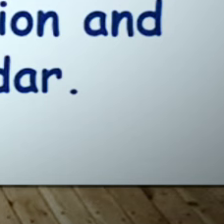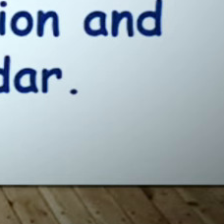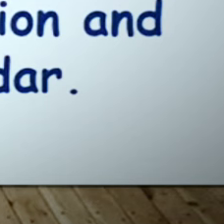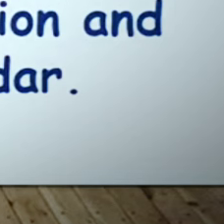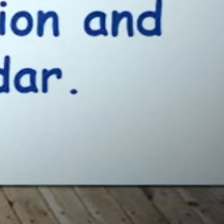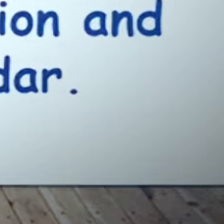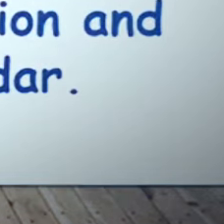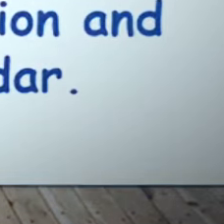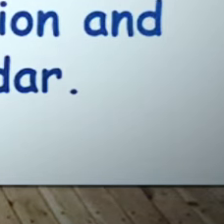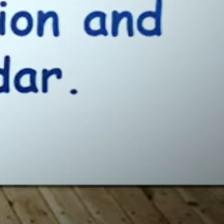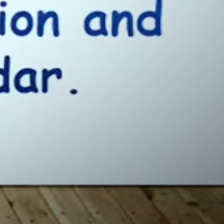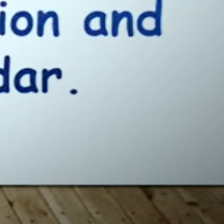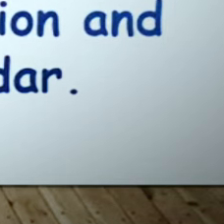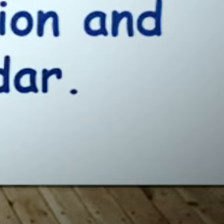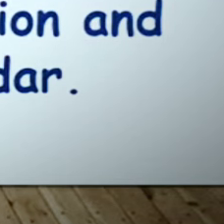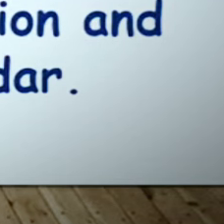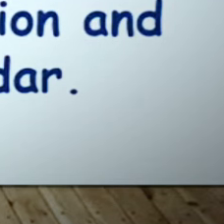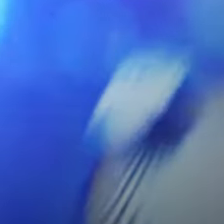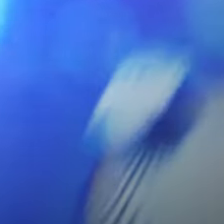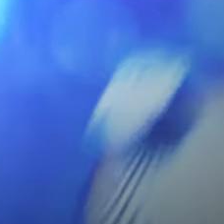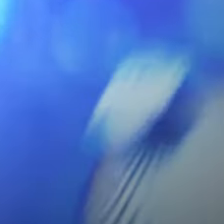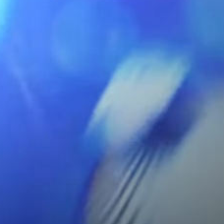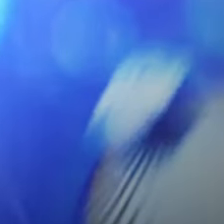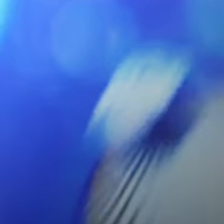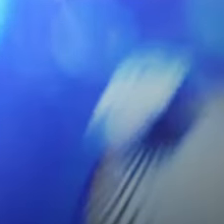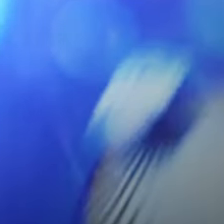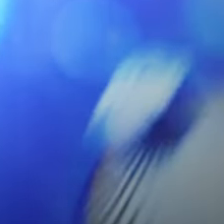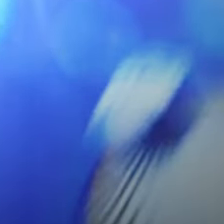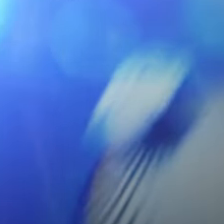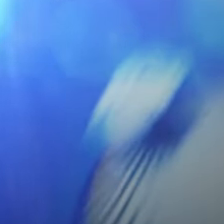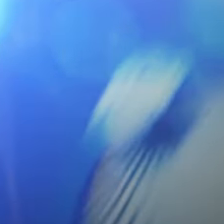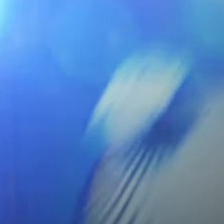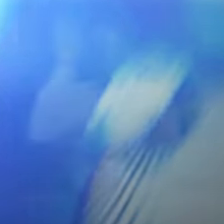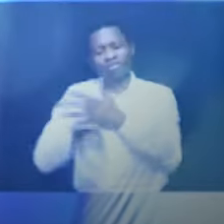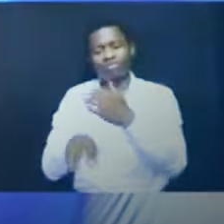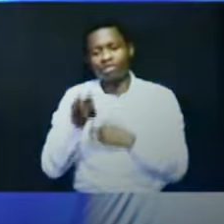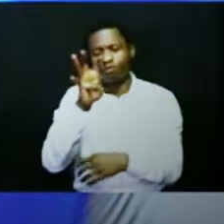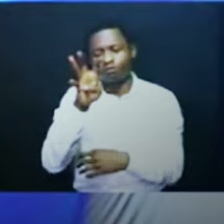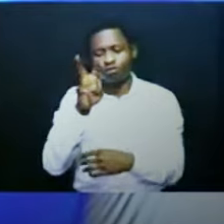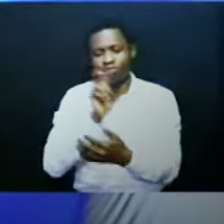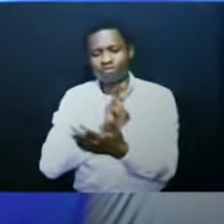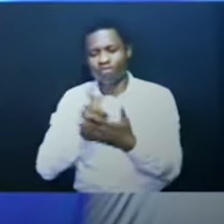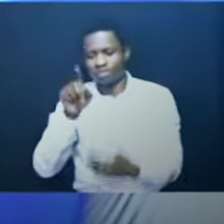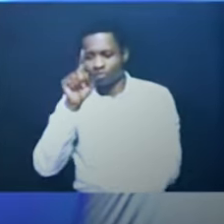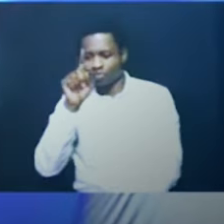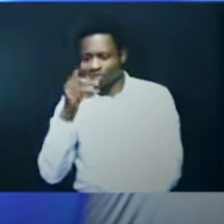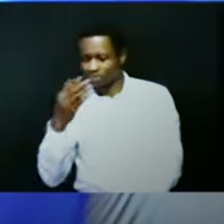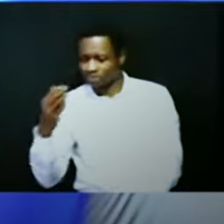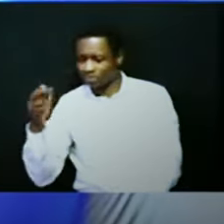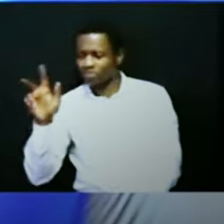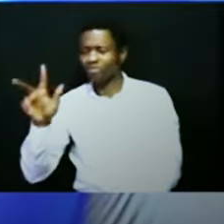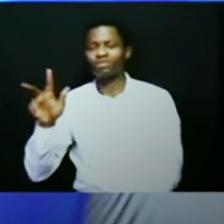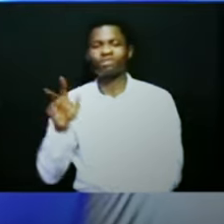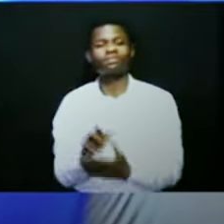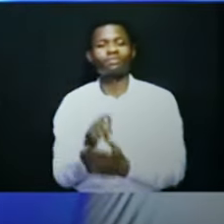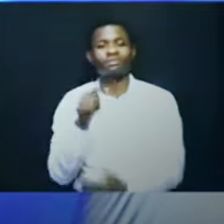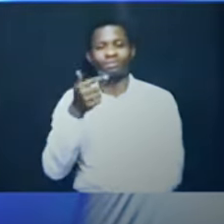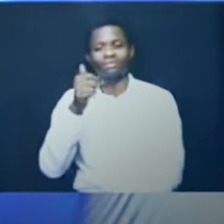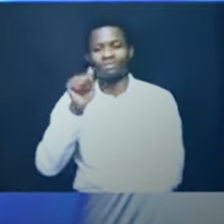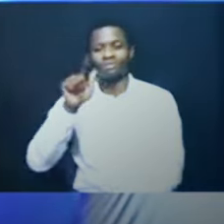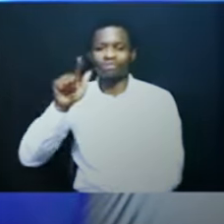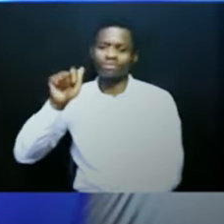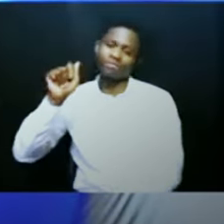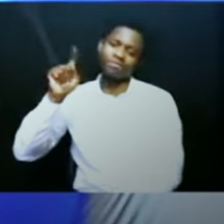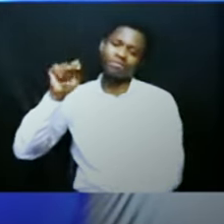Galatians chapter 4 from verse 1-3. Galatians 4 from the